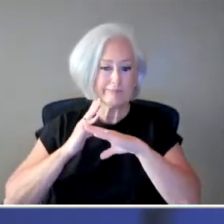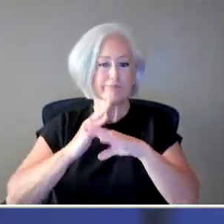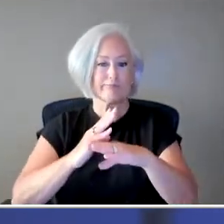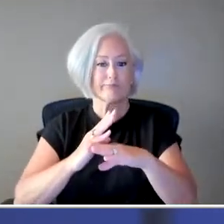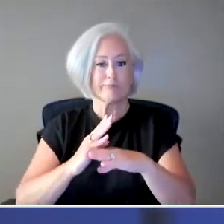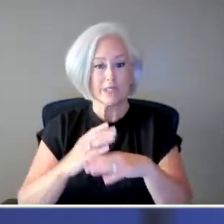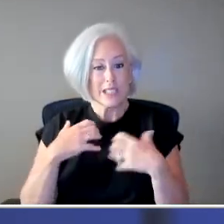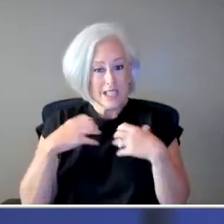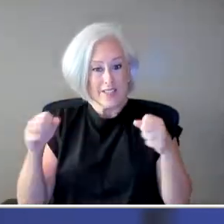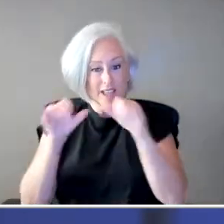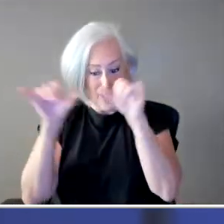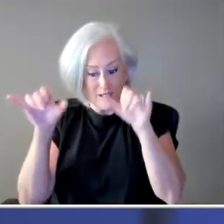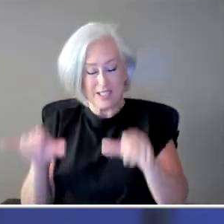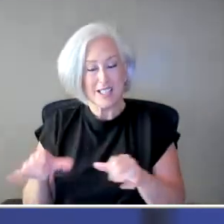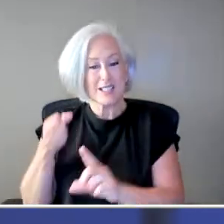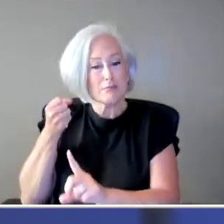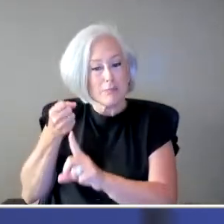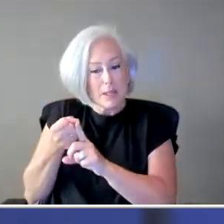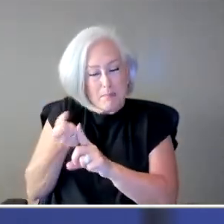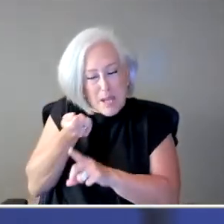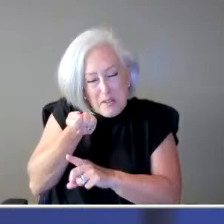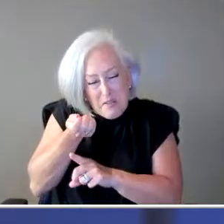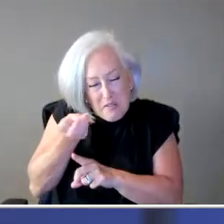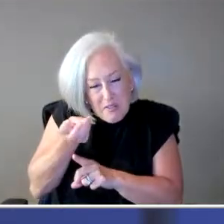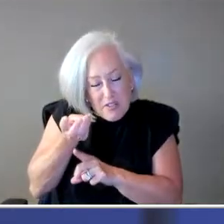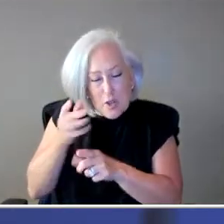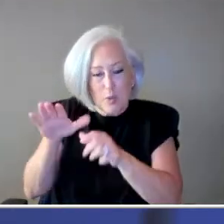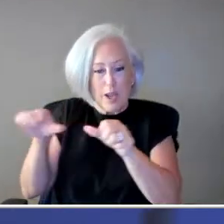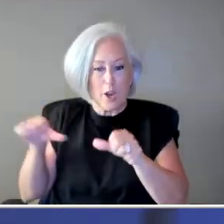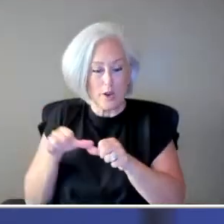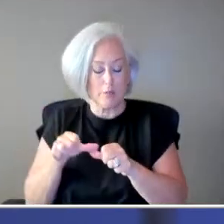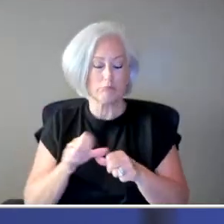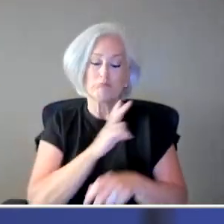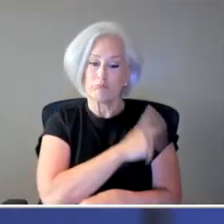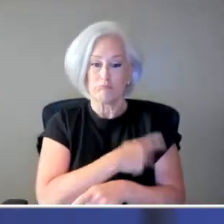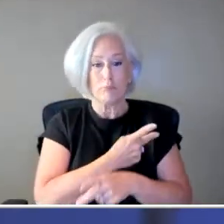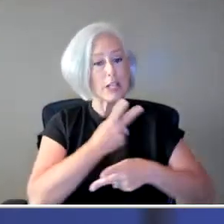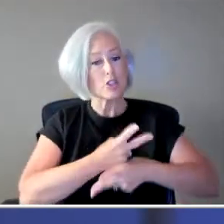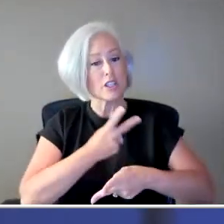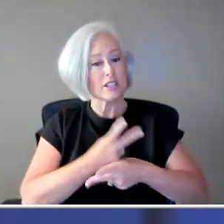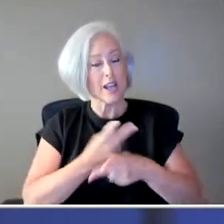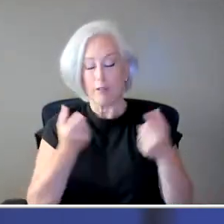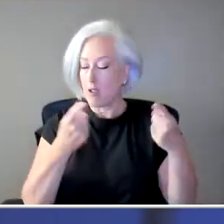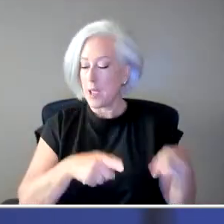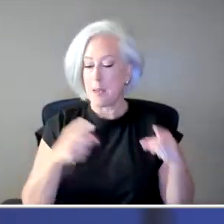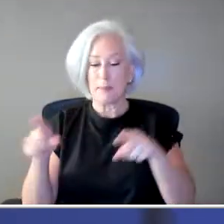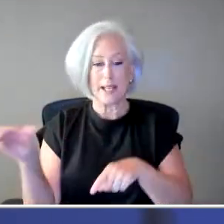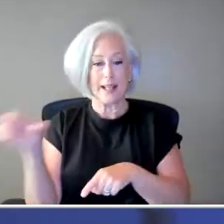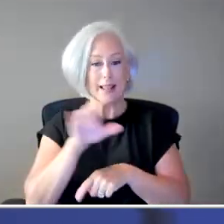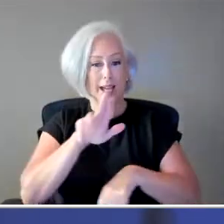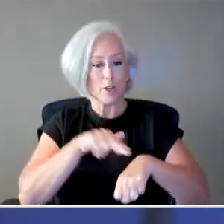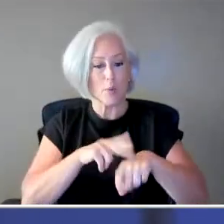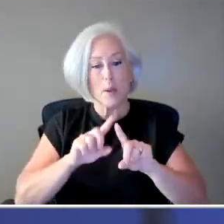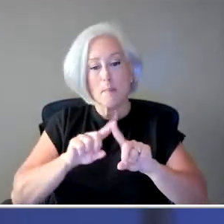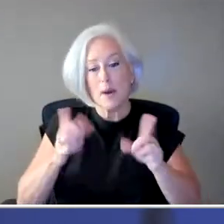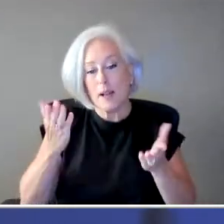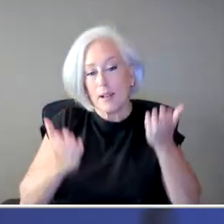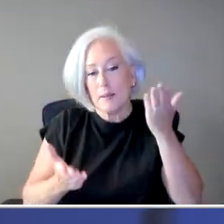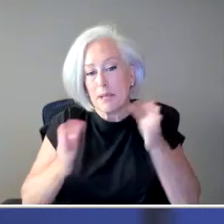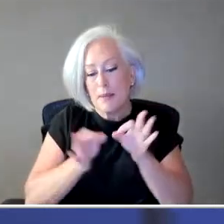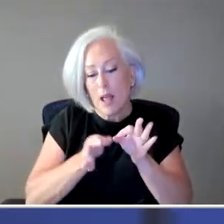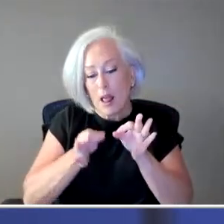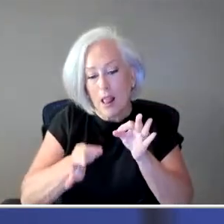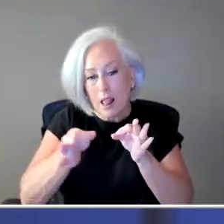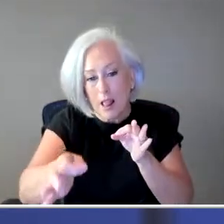only a few areas. Patient care is happening as normal, but patients may experience delays as we have transitioned